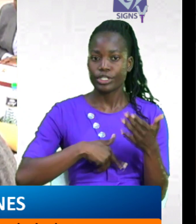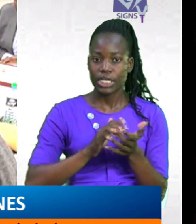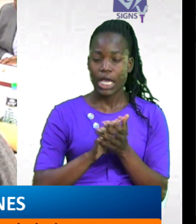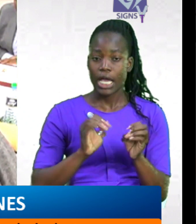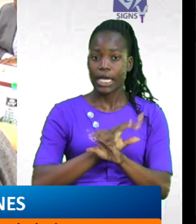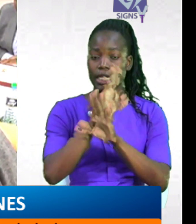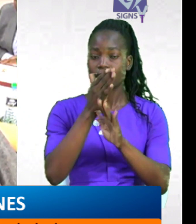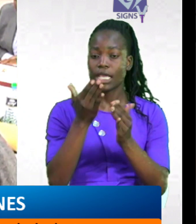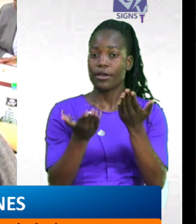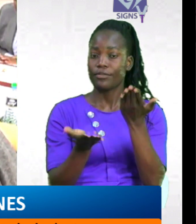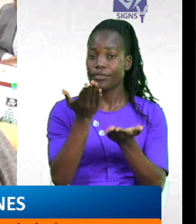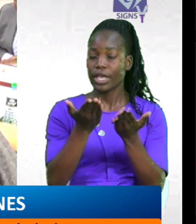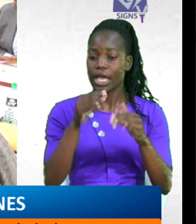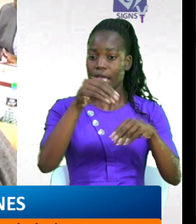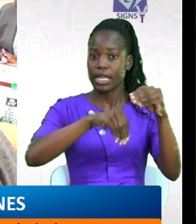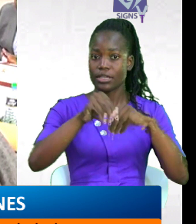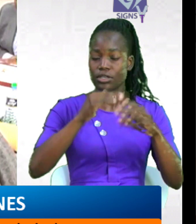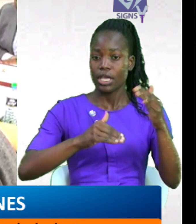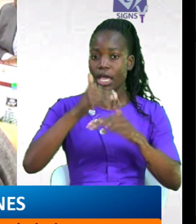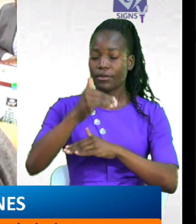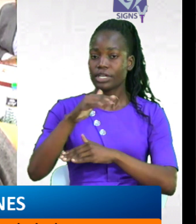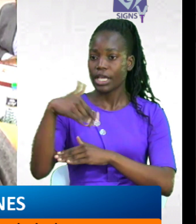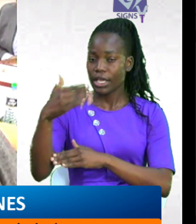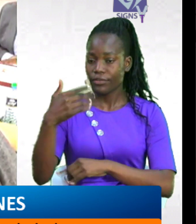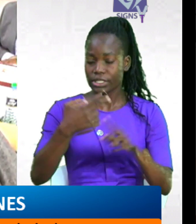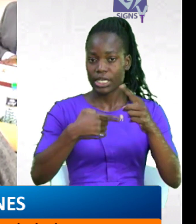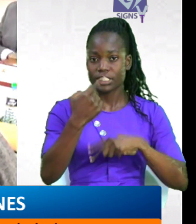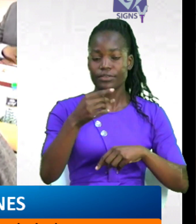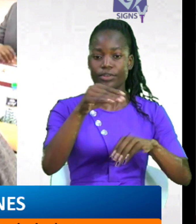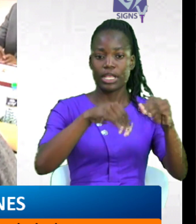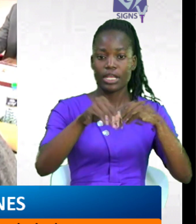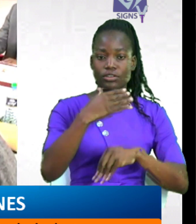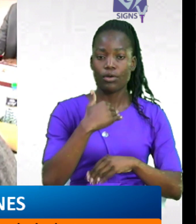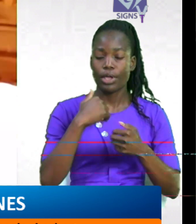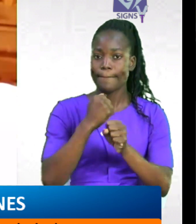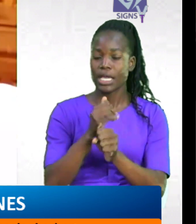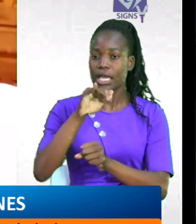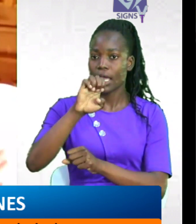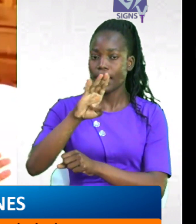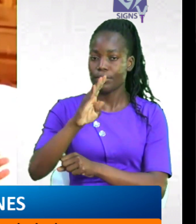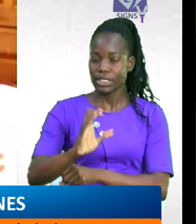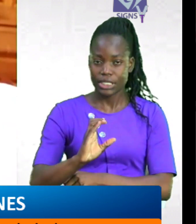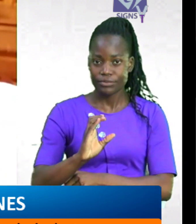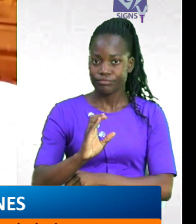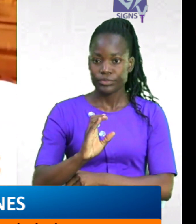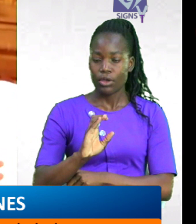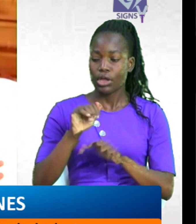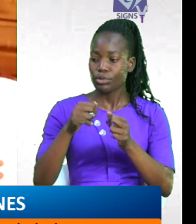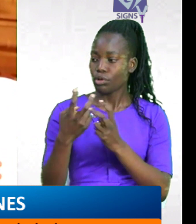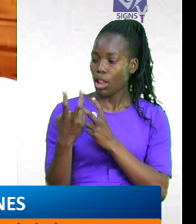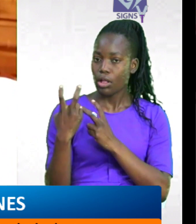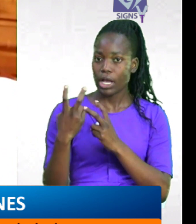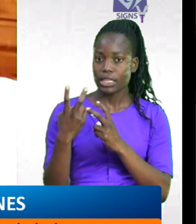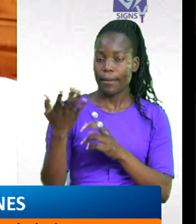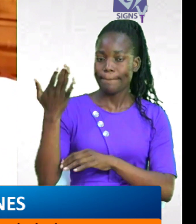credible, free and fair elections? After every successive election, we are making IBC a death sentence. We can look at the